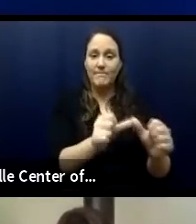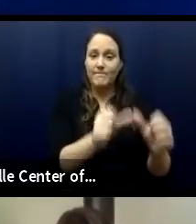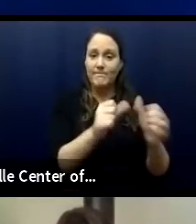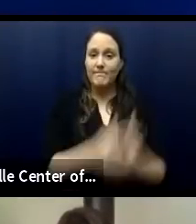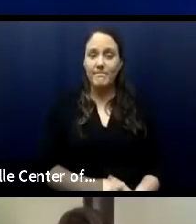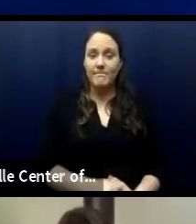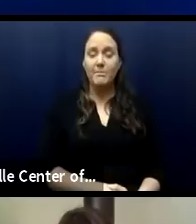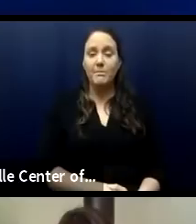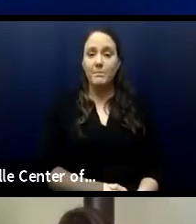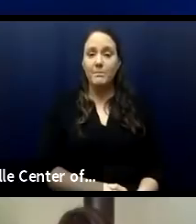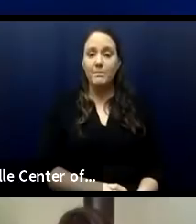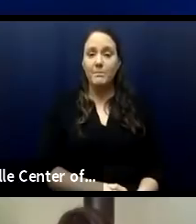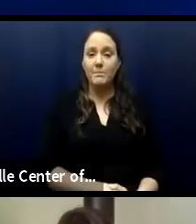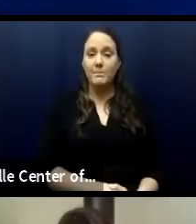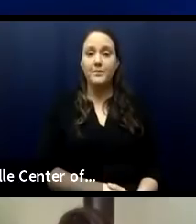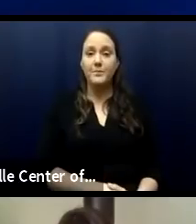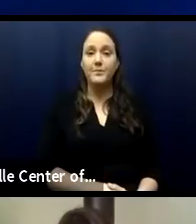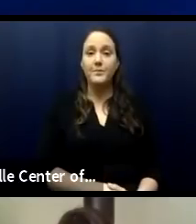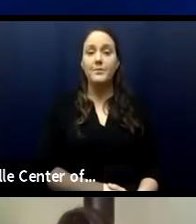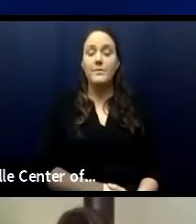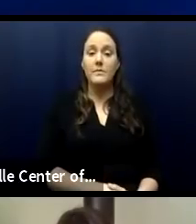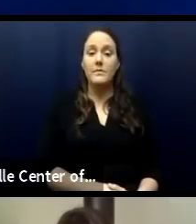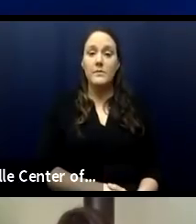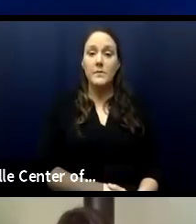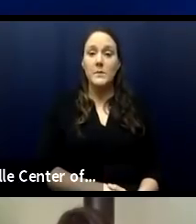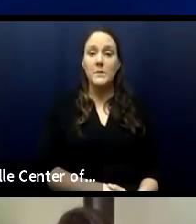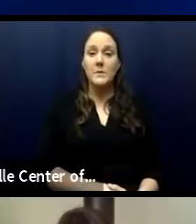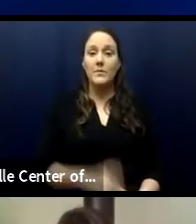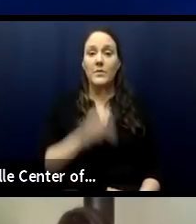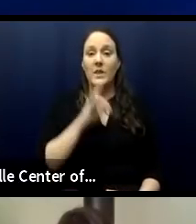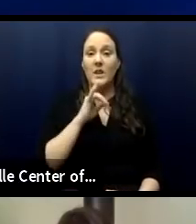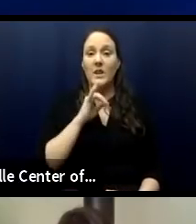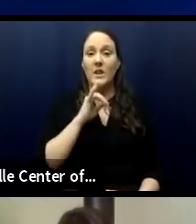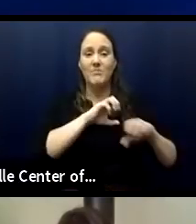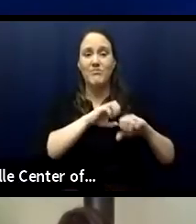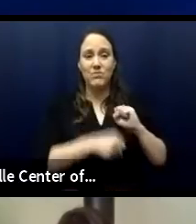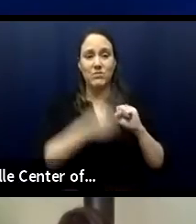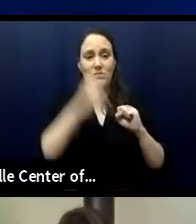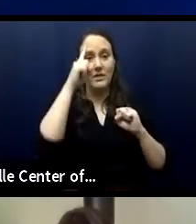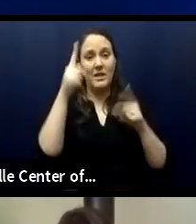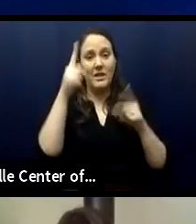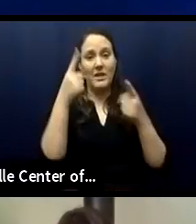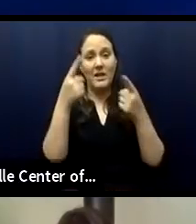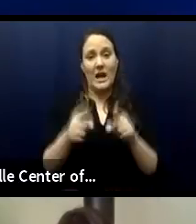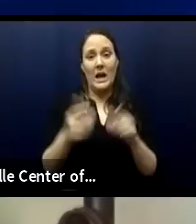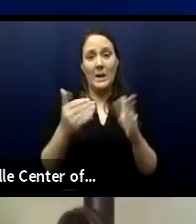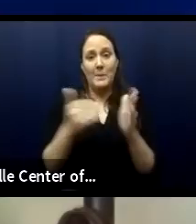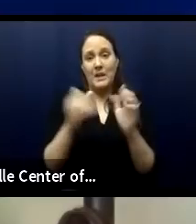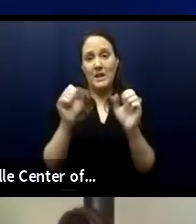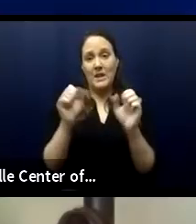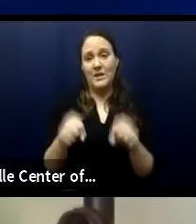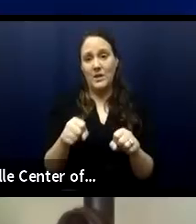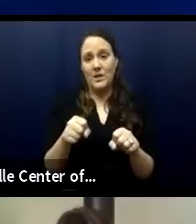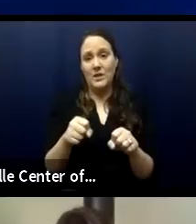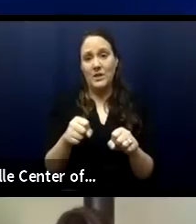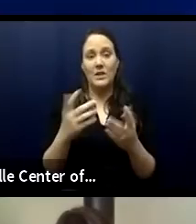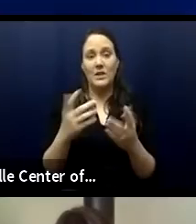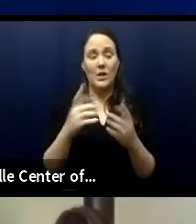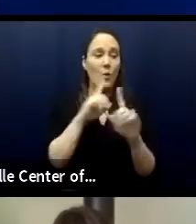You know, it's really disheartening to think that this could happen again as far as an order or a complete closure coming